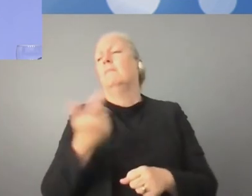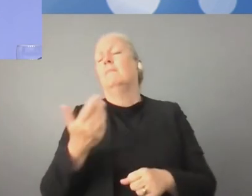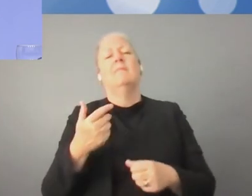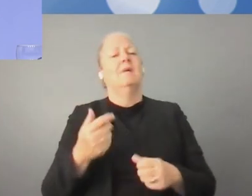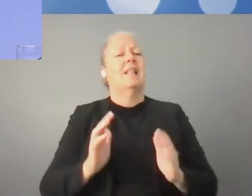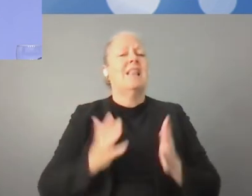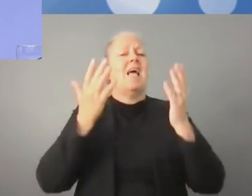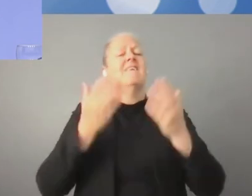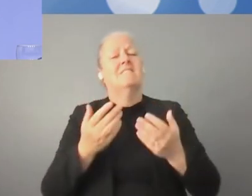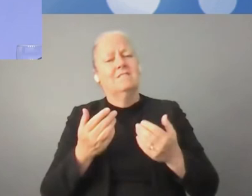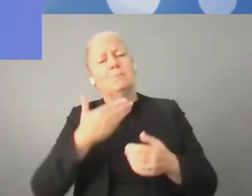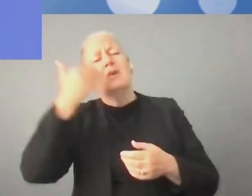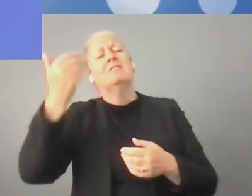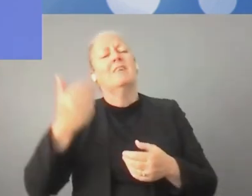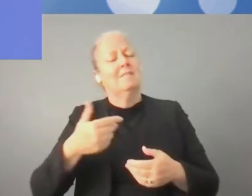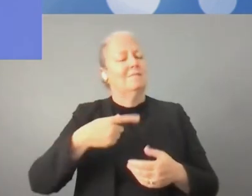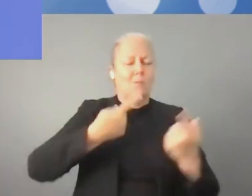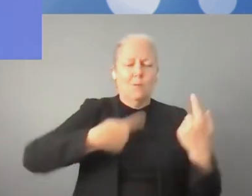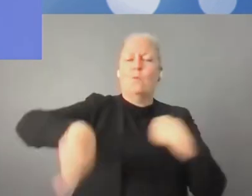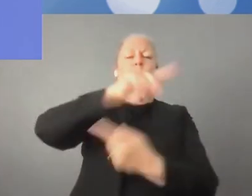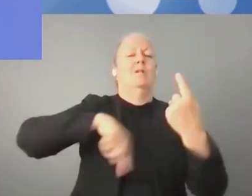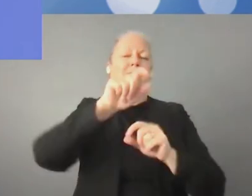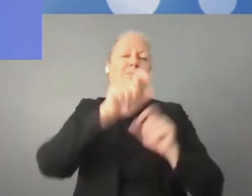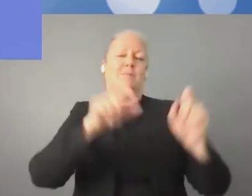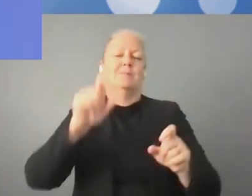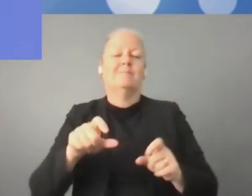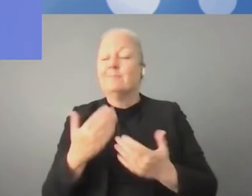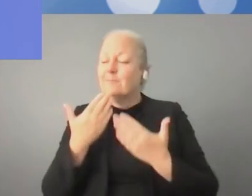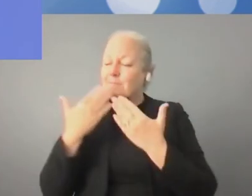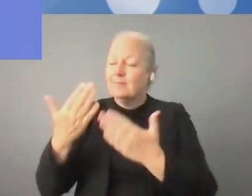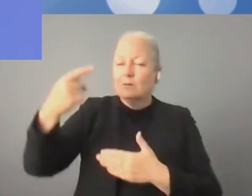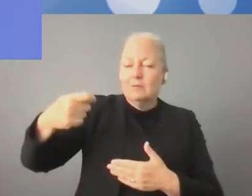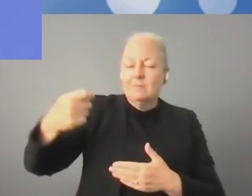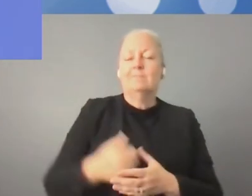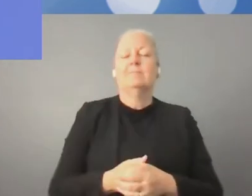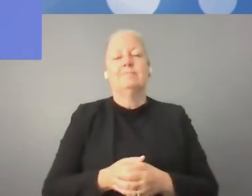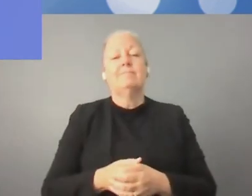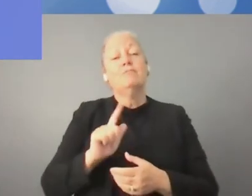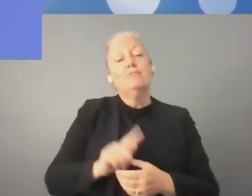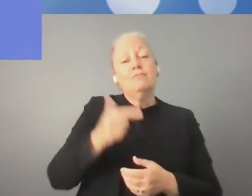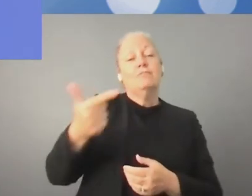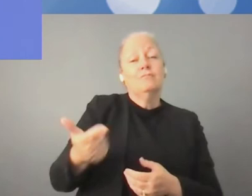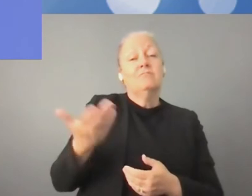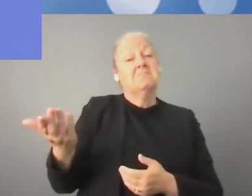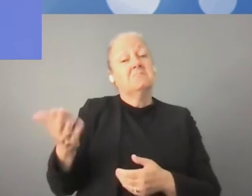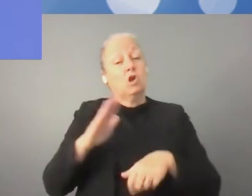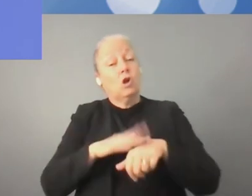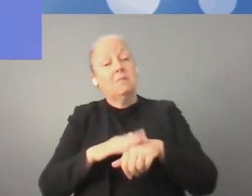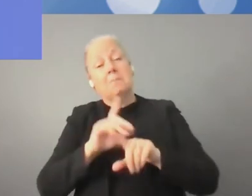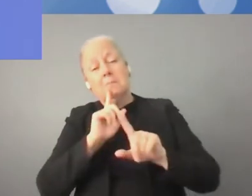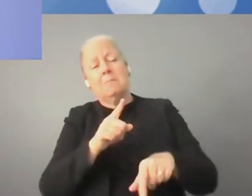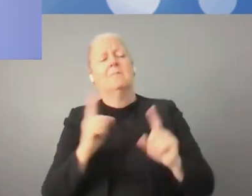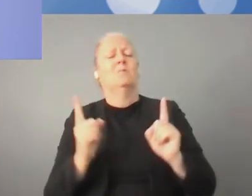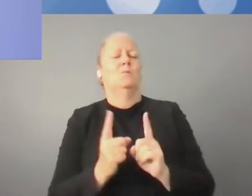everyone thank you thank you mr president miss patuliziano your comment on that question 30 seconds thank